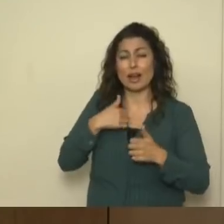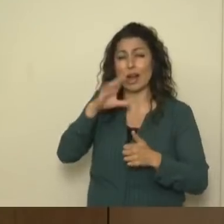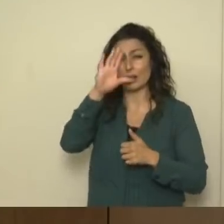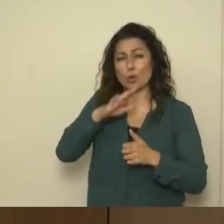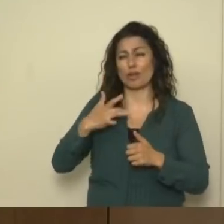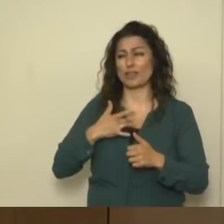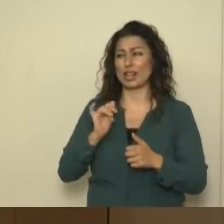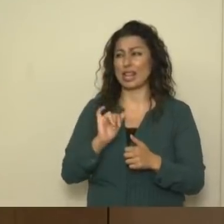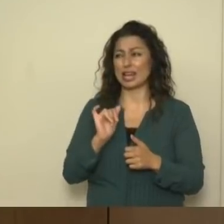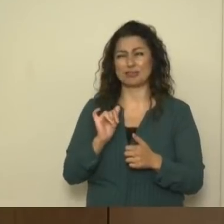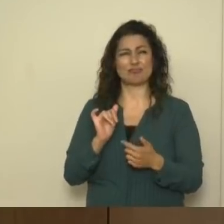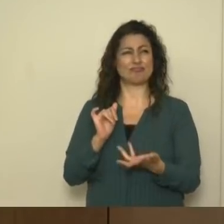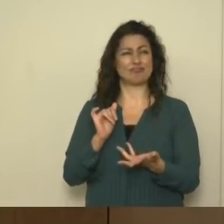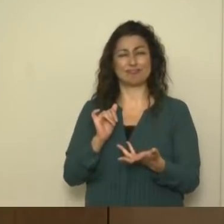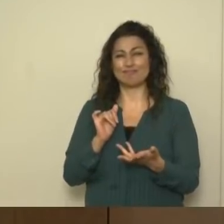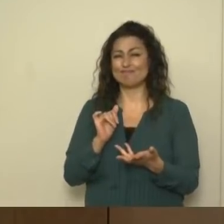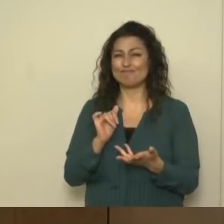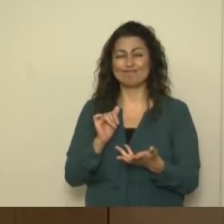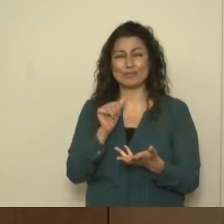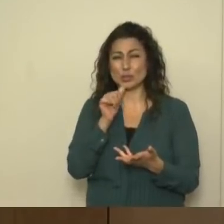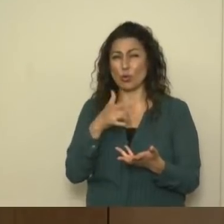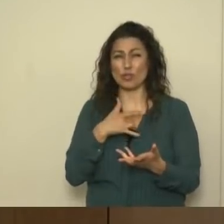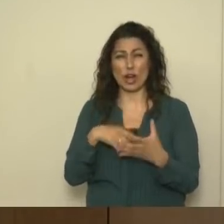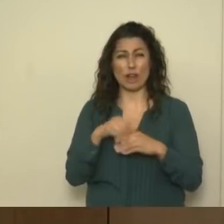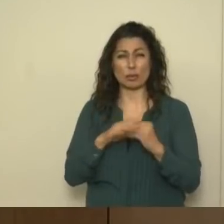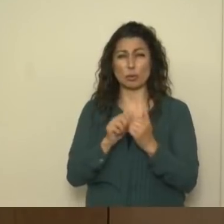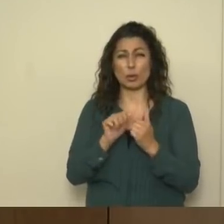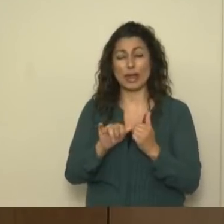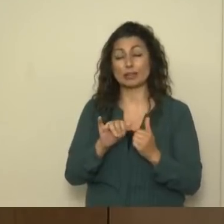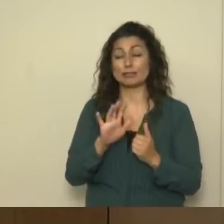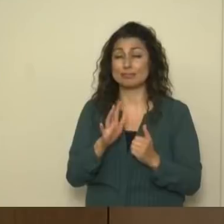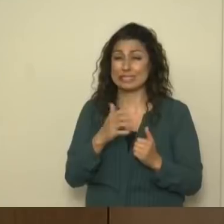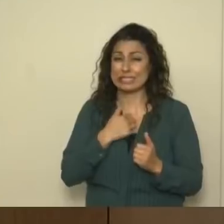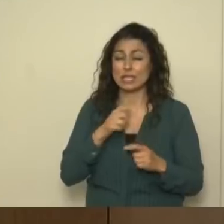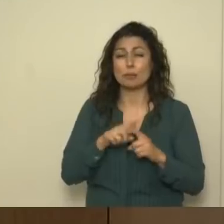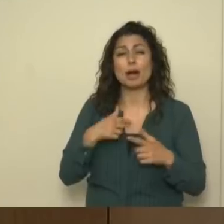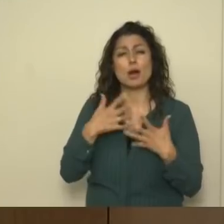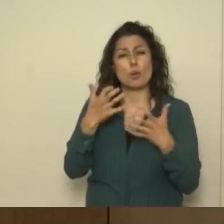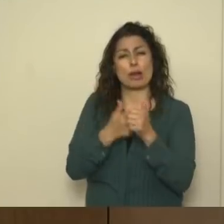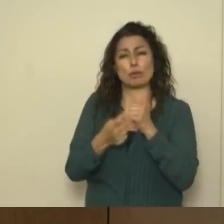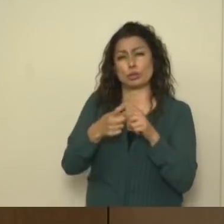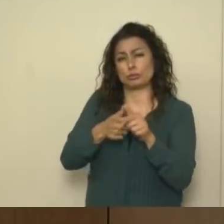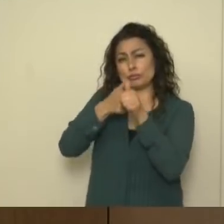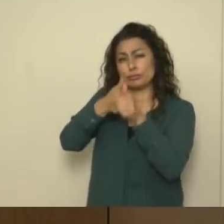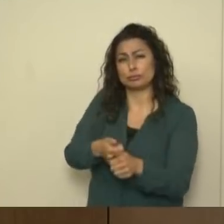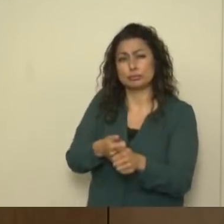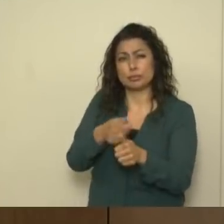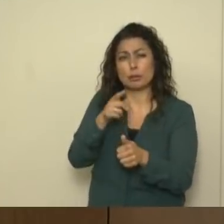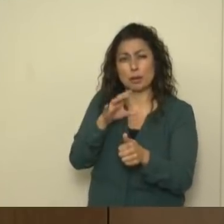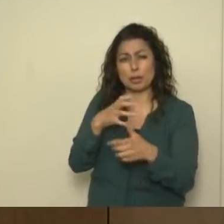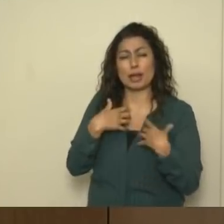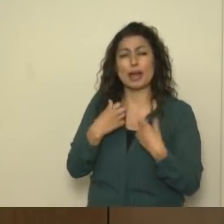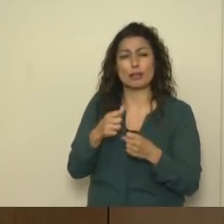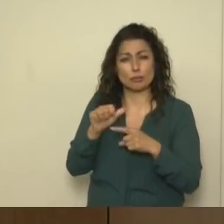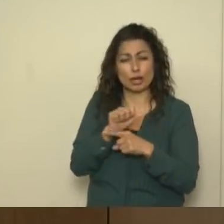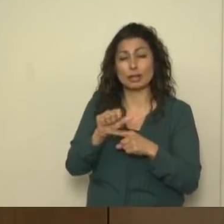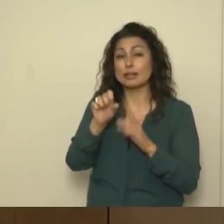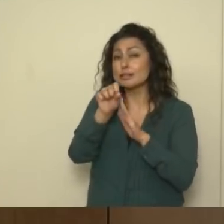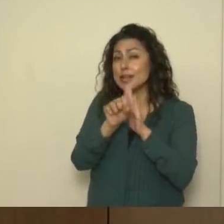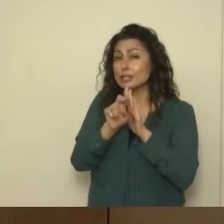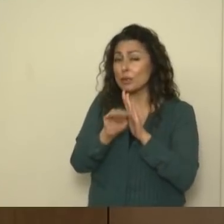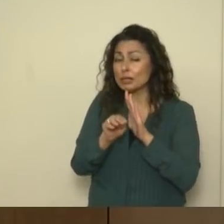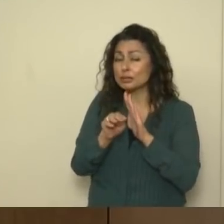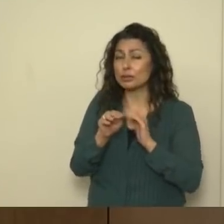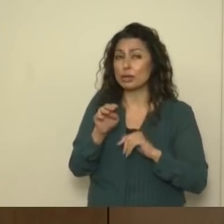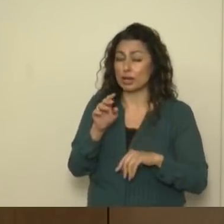may feel uncomfortable. But I expect everyone to adhere to public health practices. The state of New Mexico will, as